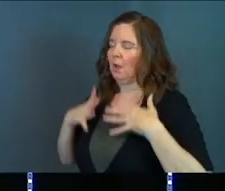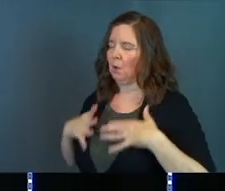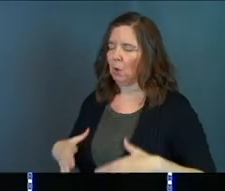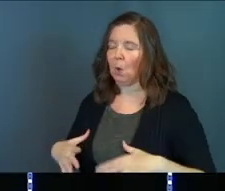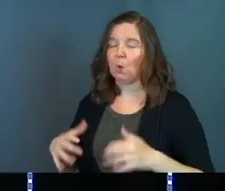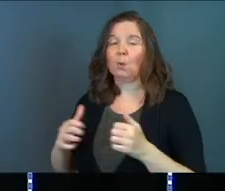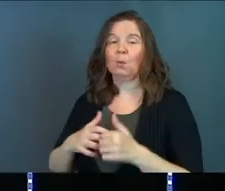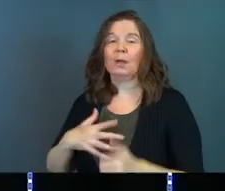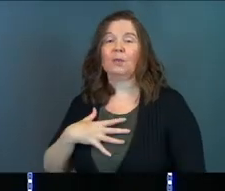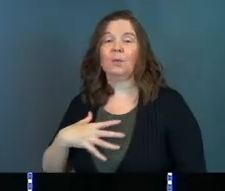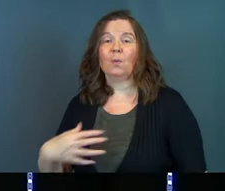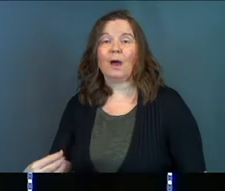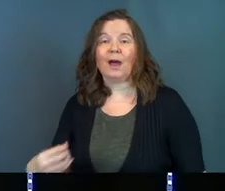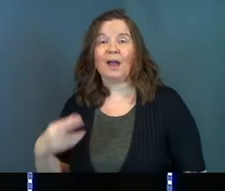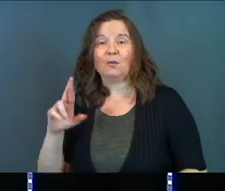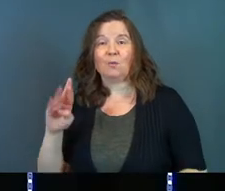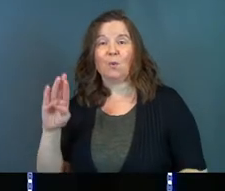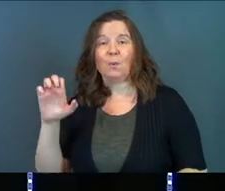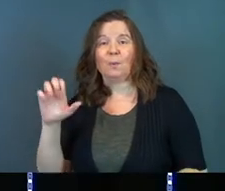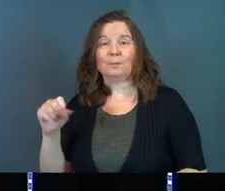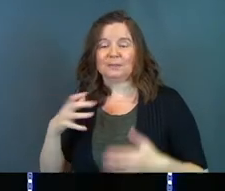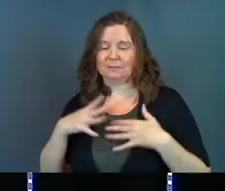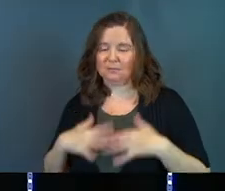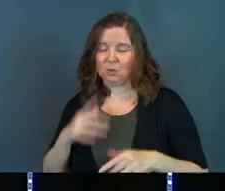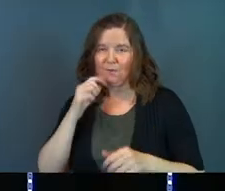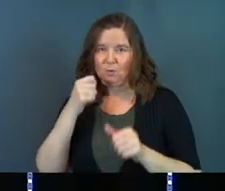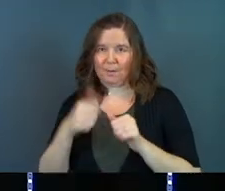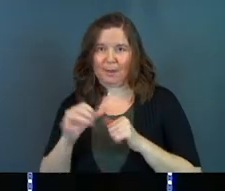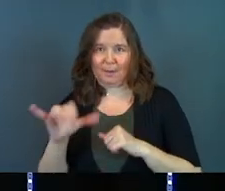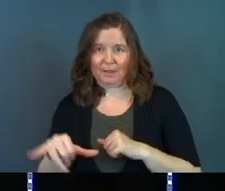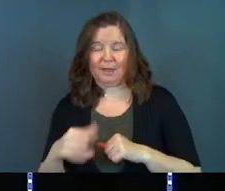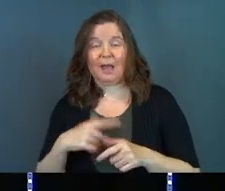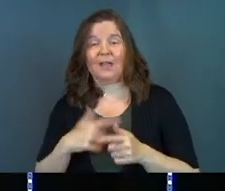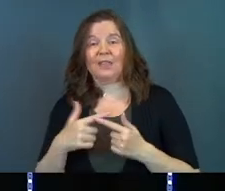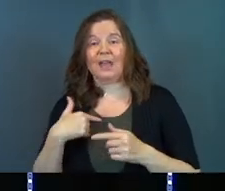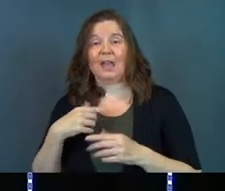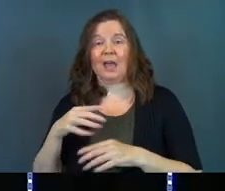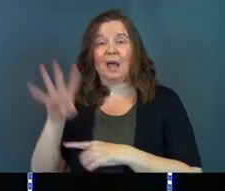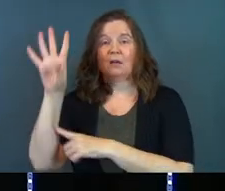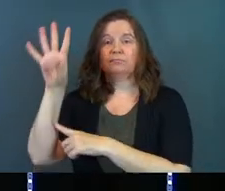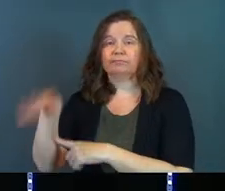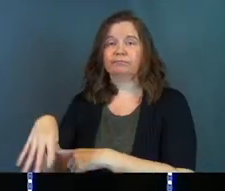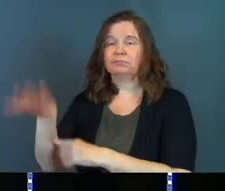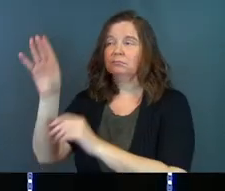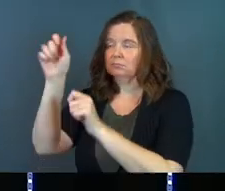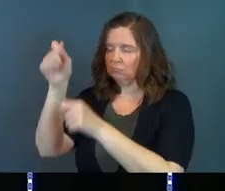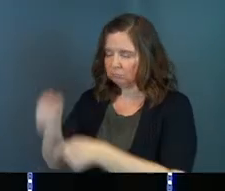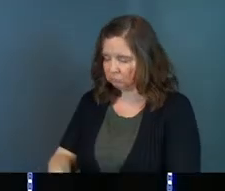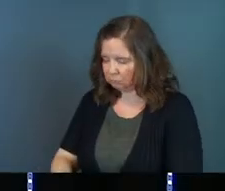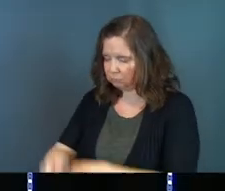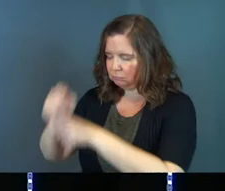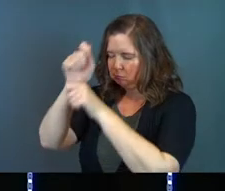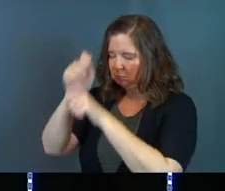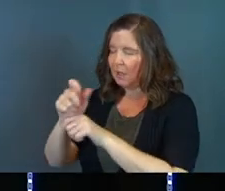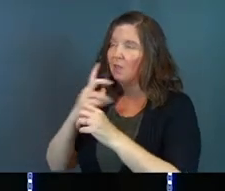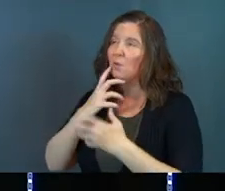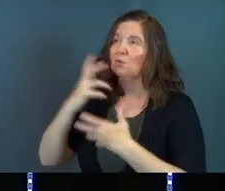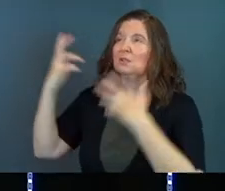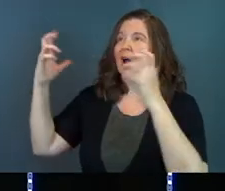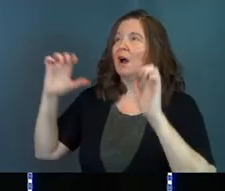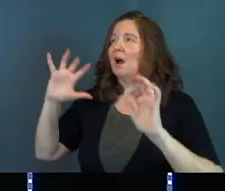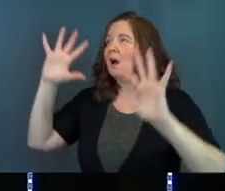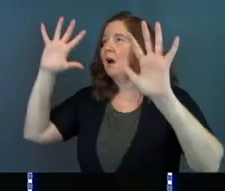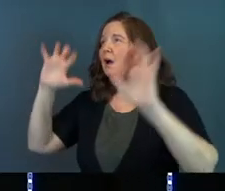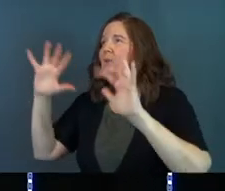in what? White robes. You got to remember that. White robes. And they held palm branches in their hands and they were shouting with a great